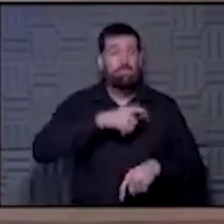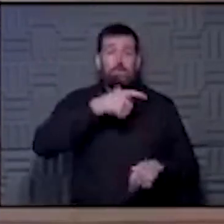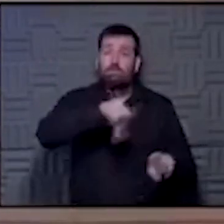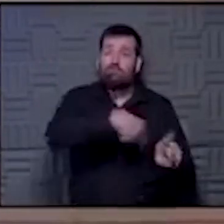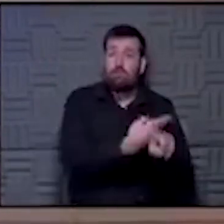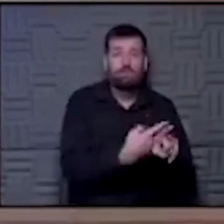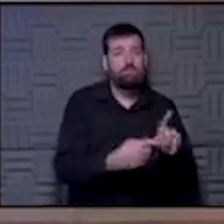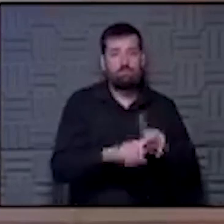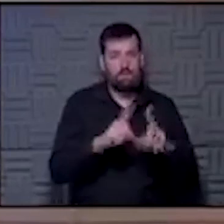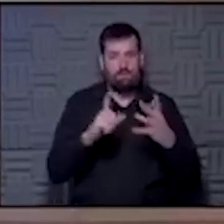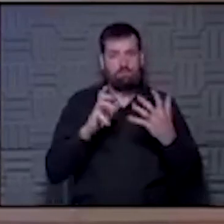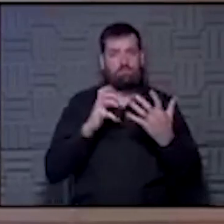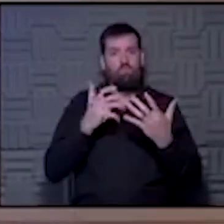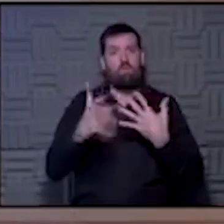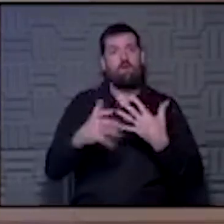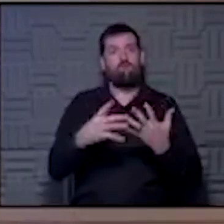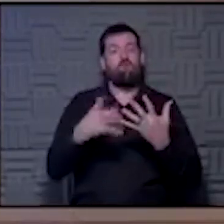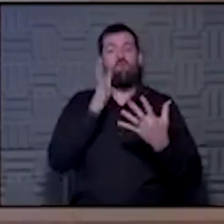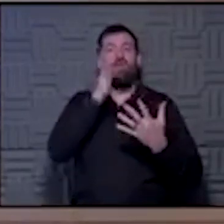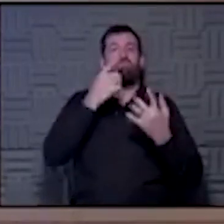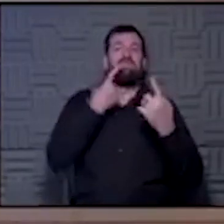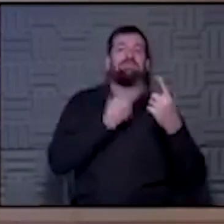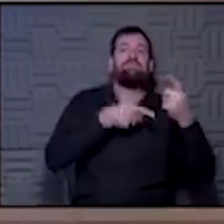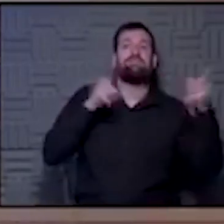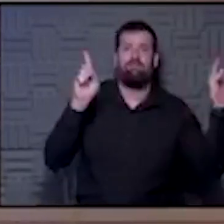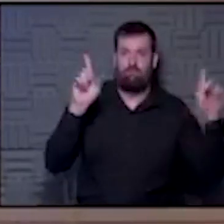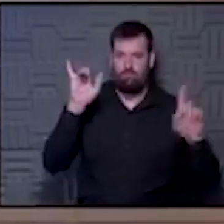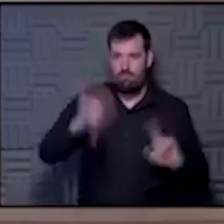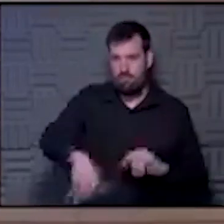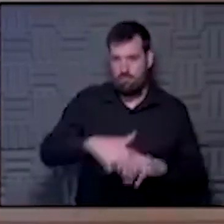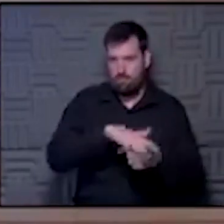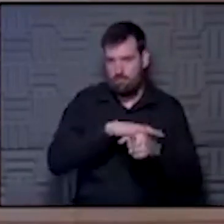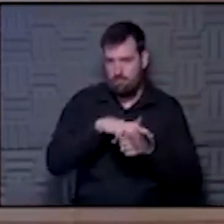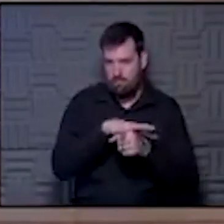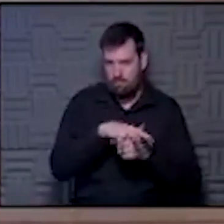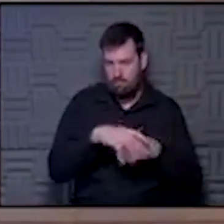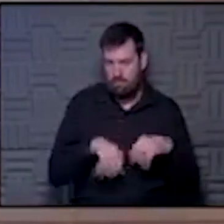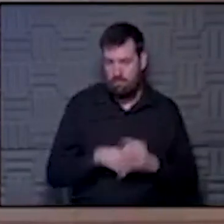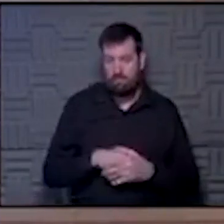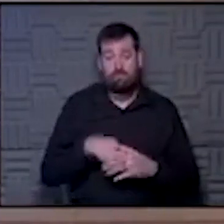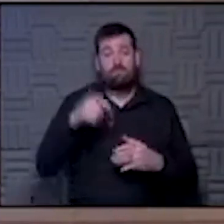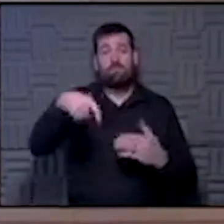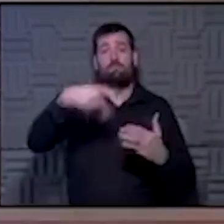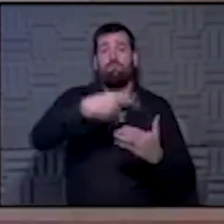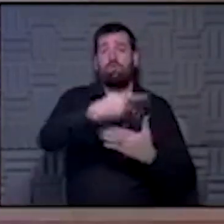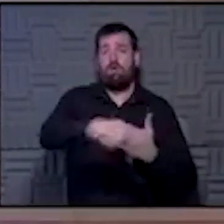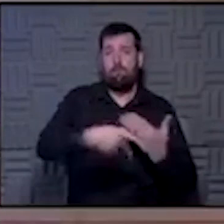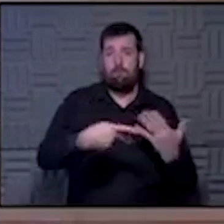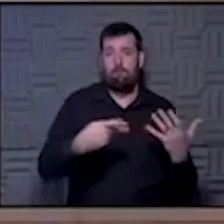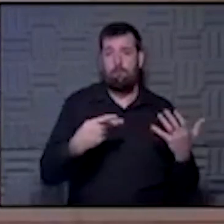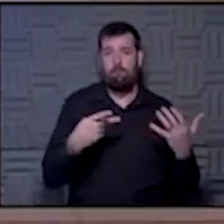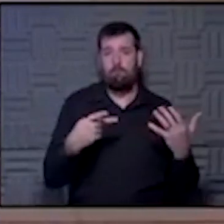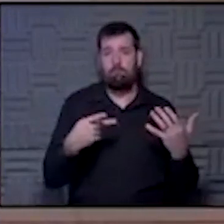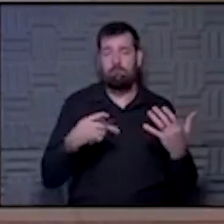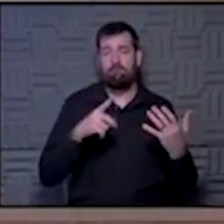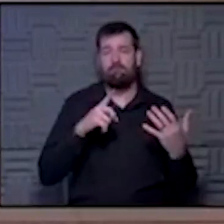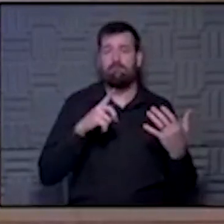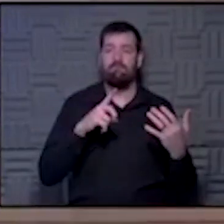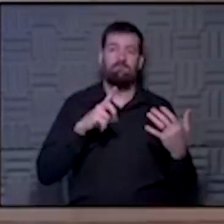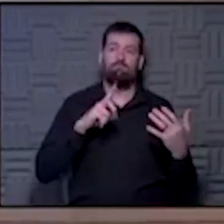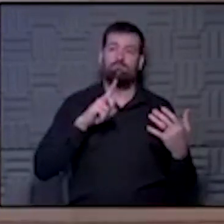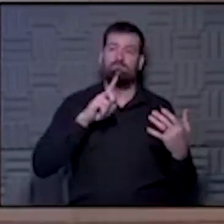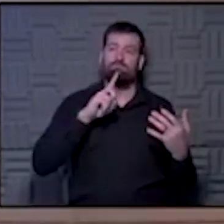whatever way will actually work in that facility. And something like this program really helps